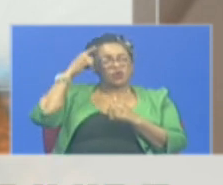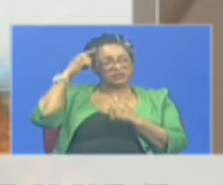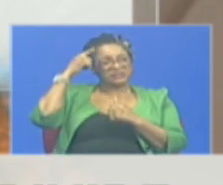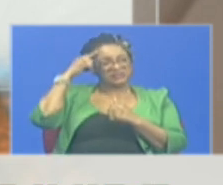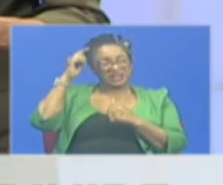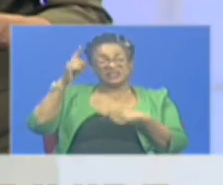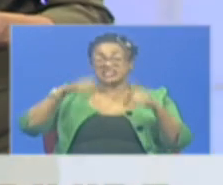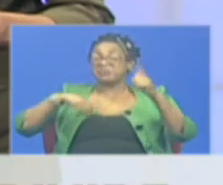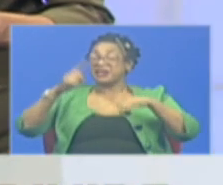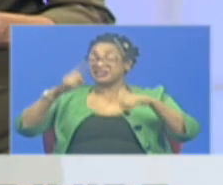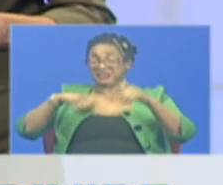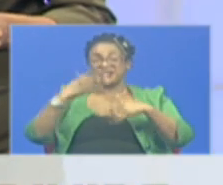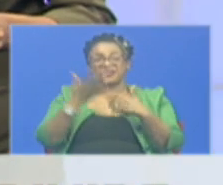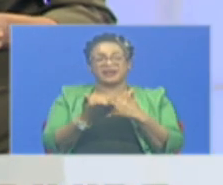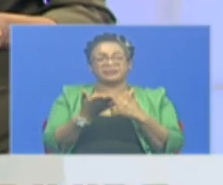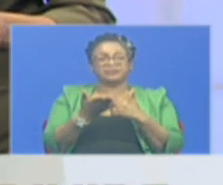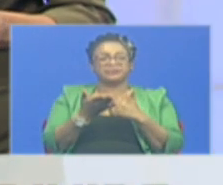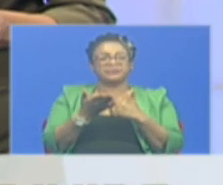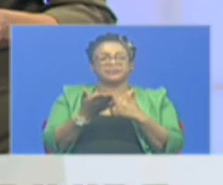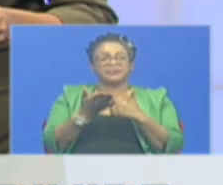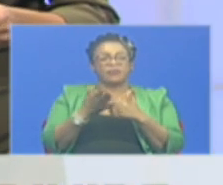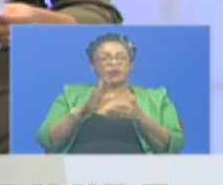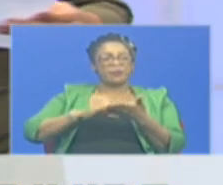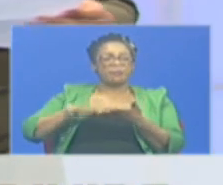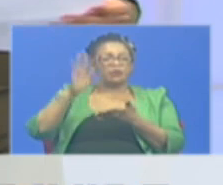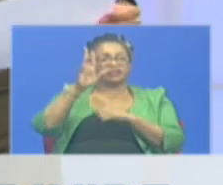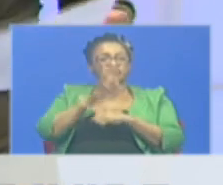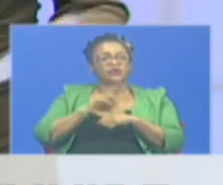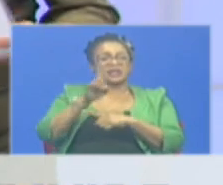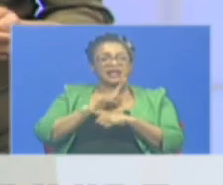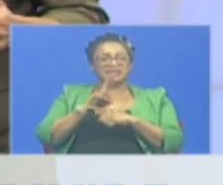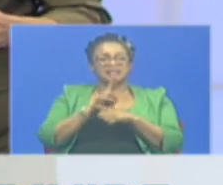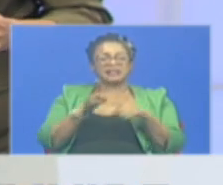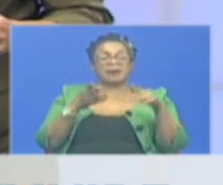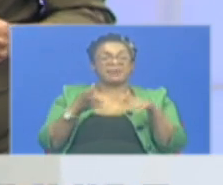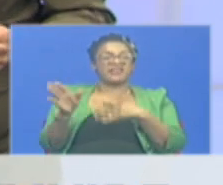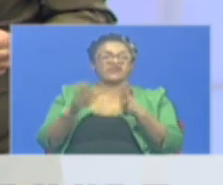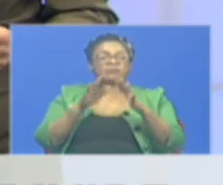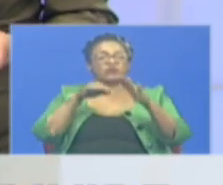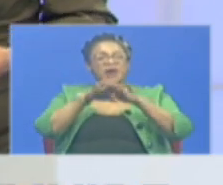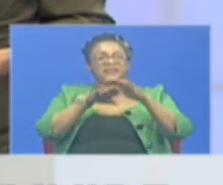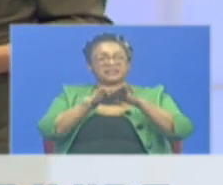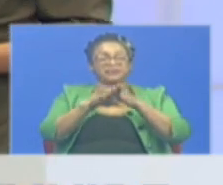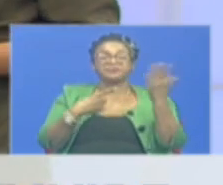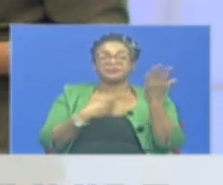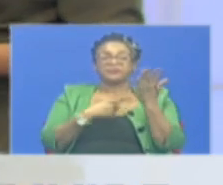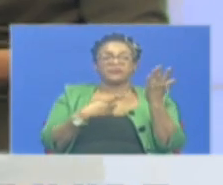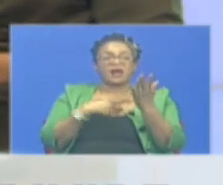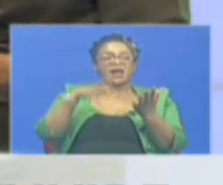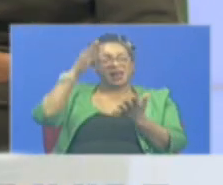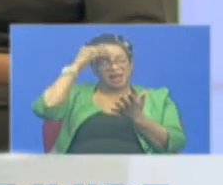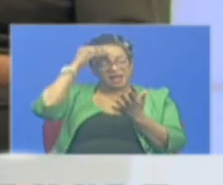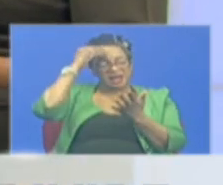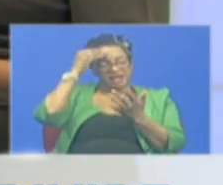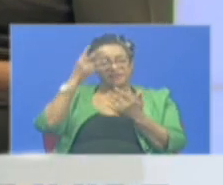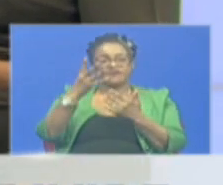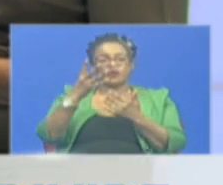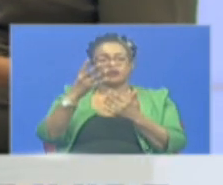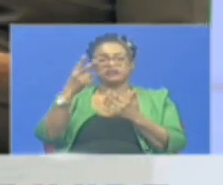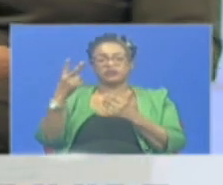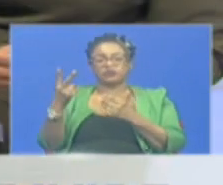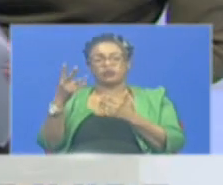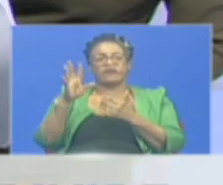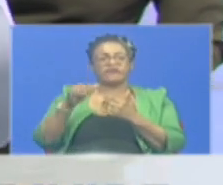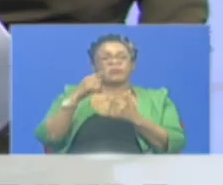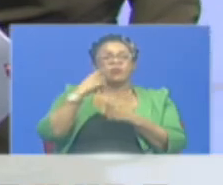right there. All right, on the most utilized platforms of accessing digital learning, 42 out